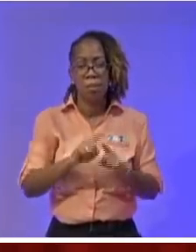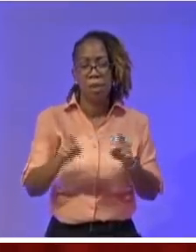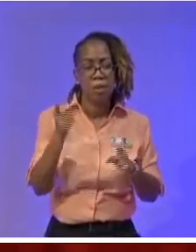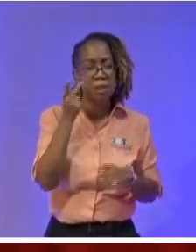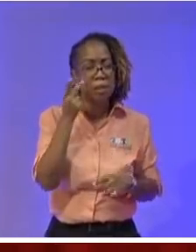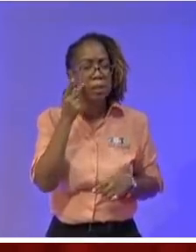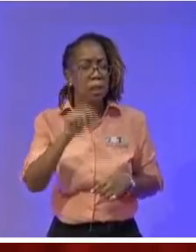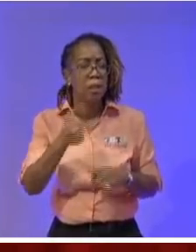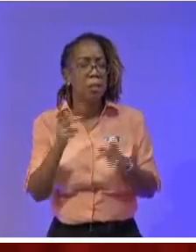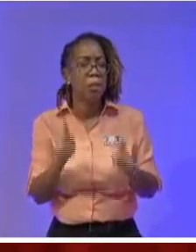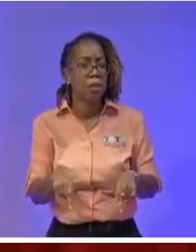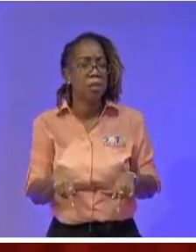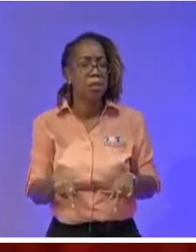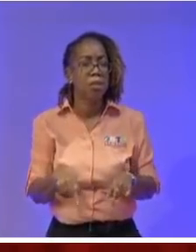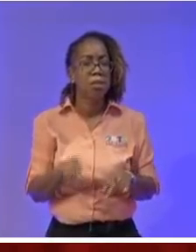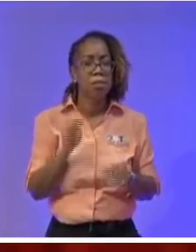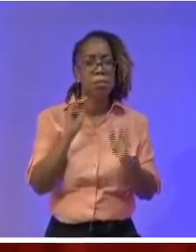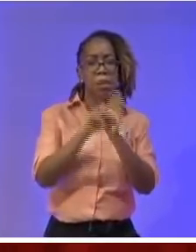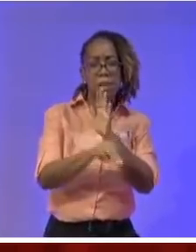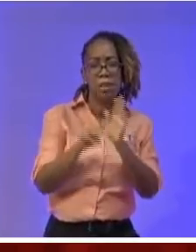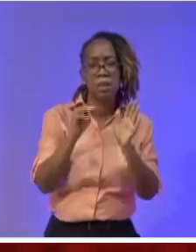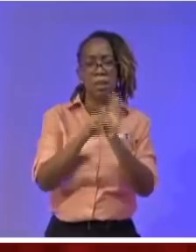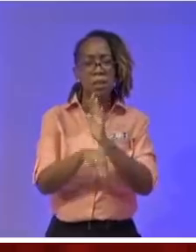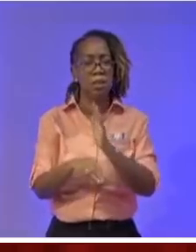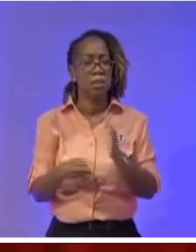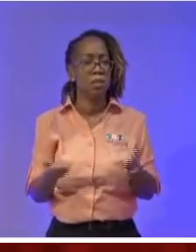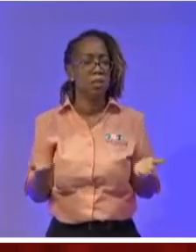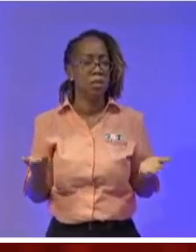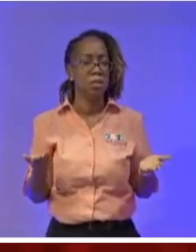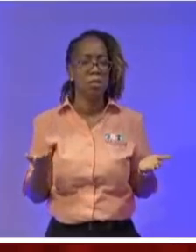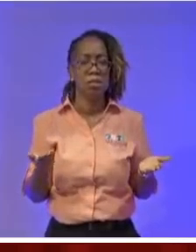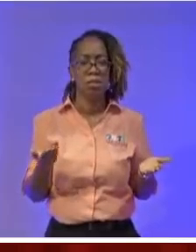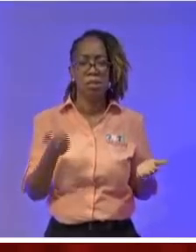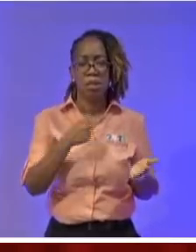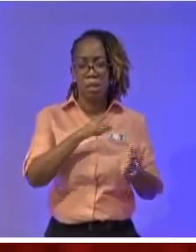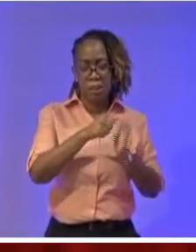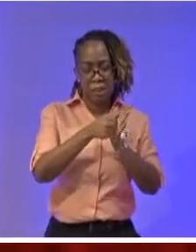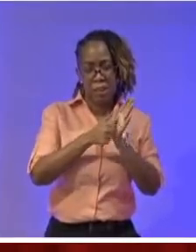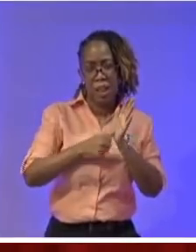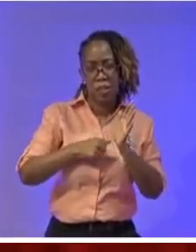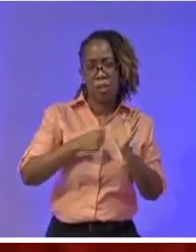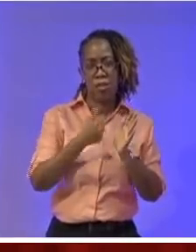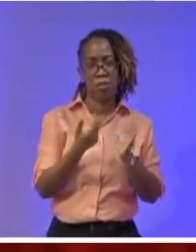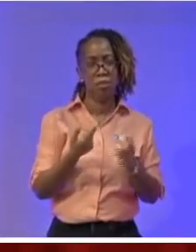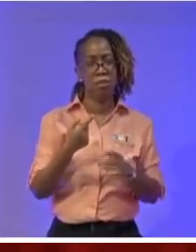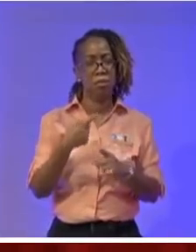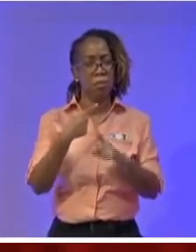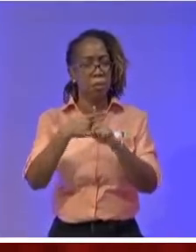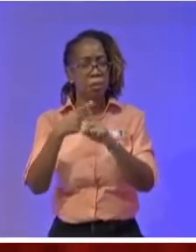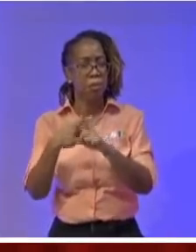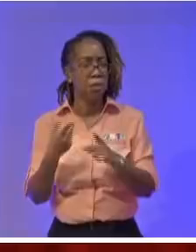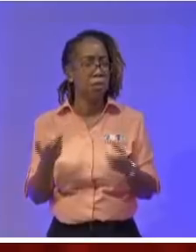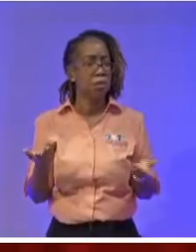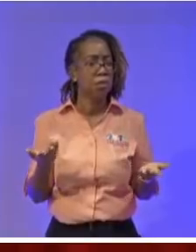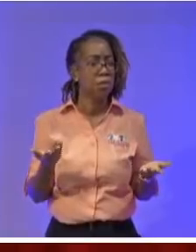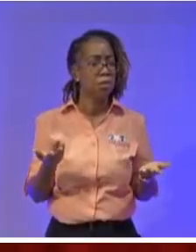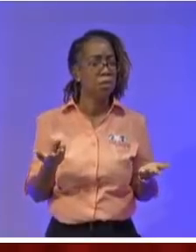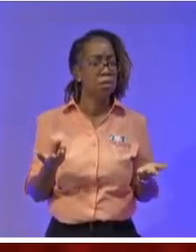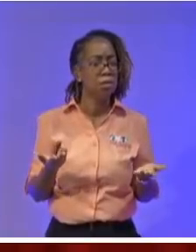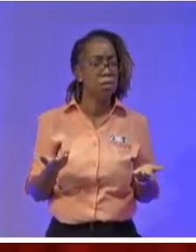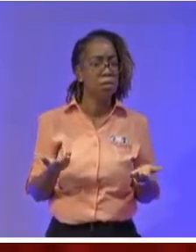murder victims, but also tested positive during autopsies, being listed as COVID deaths? And then for the